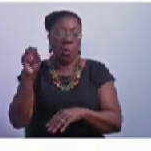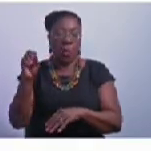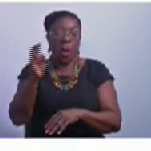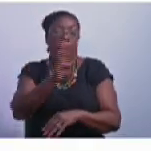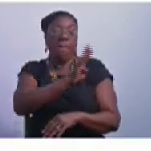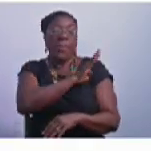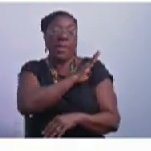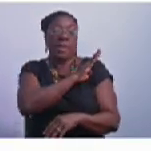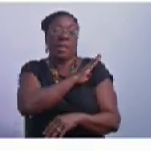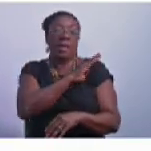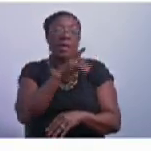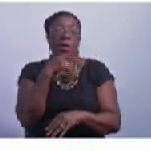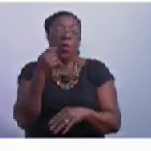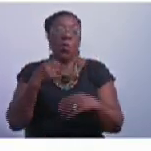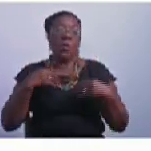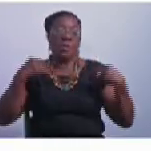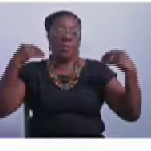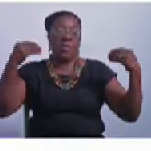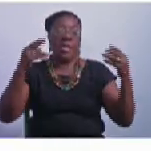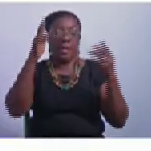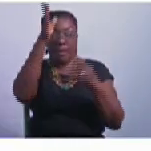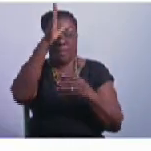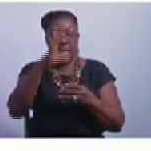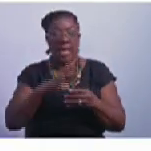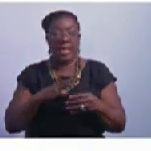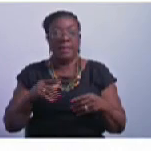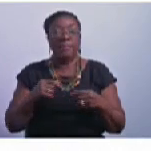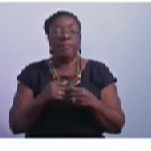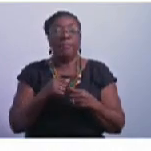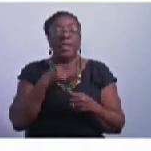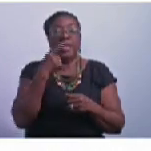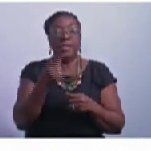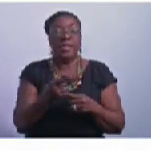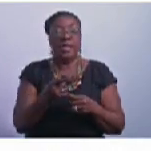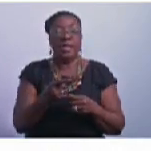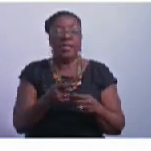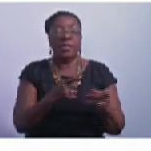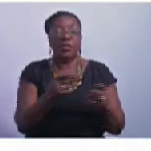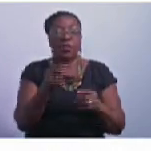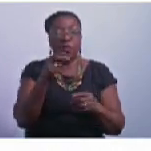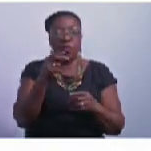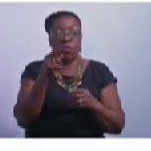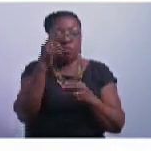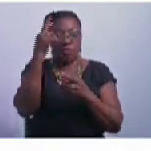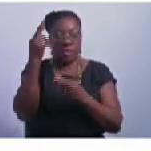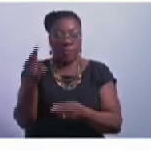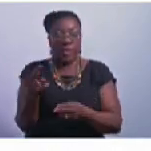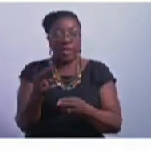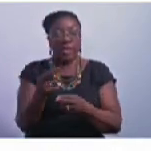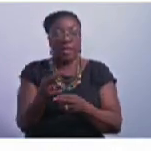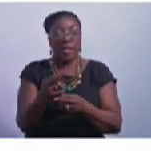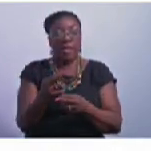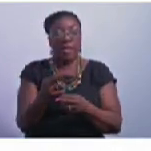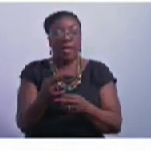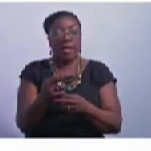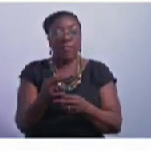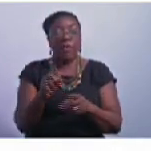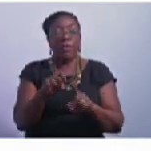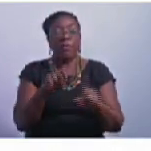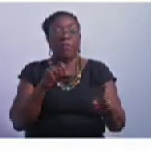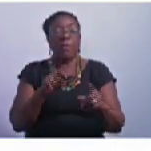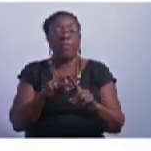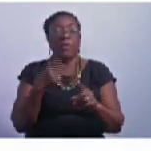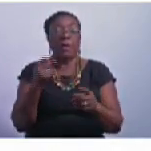was a giant of a man. And he said, due respect, my lord, Lord Balliol, we're from the